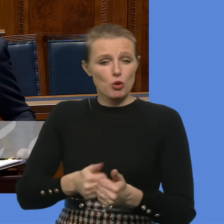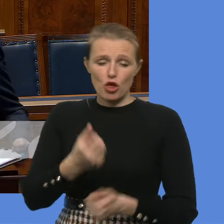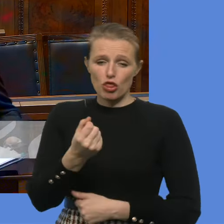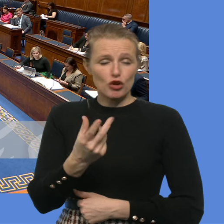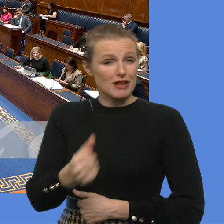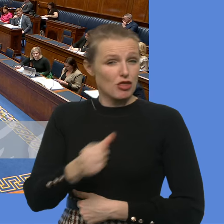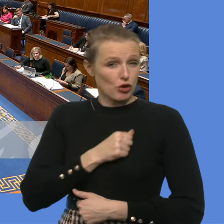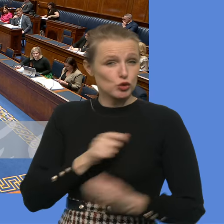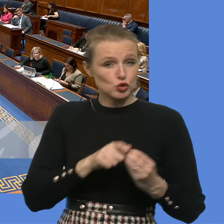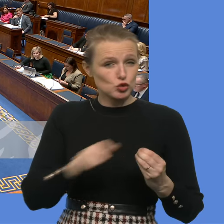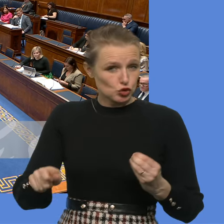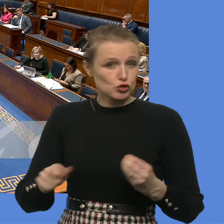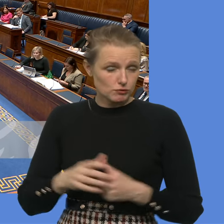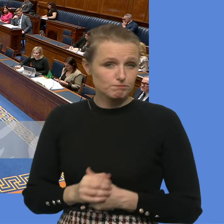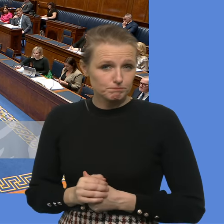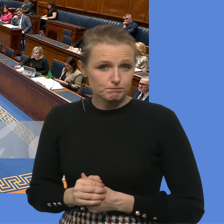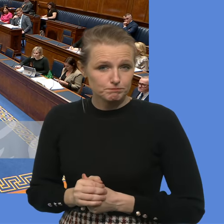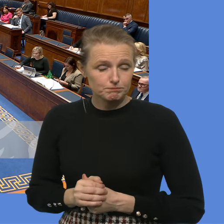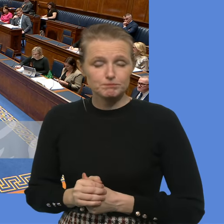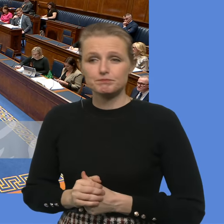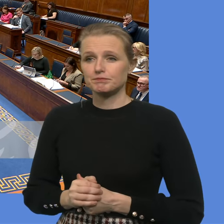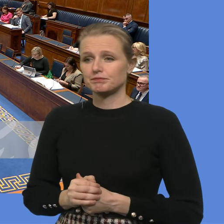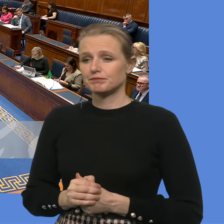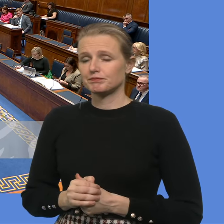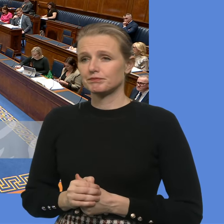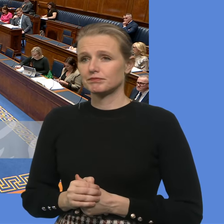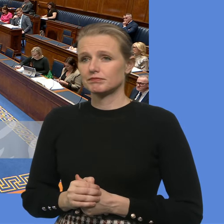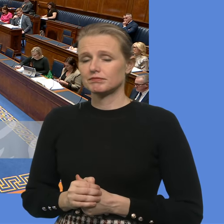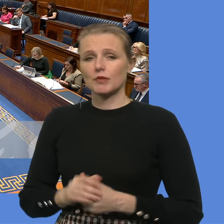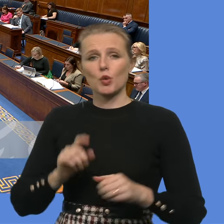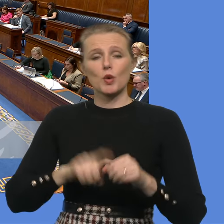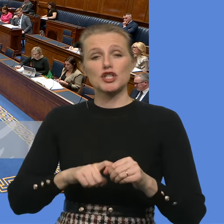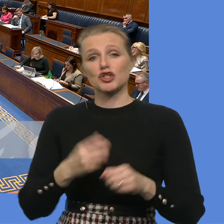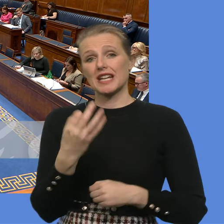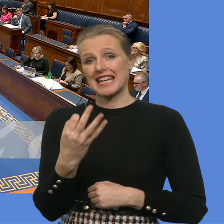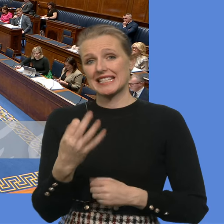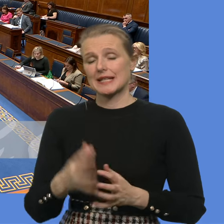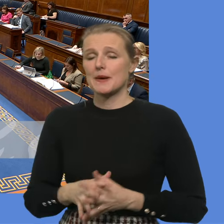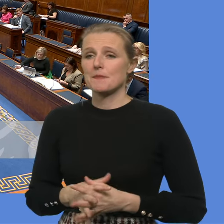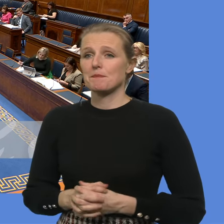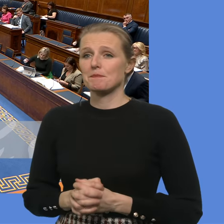students. David Briggs. Mr. Speaker, question 8. Minister.